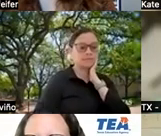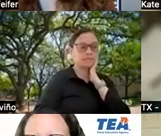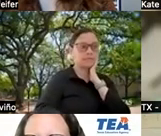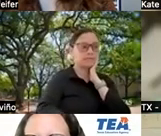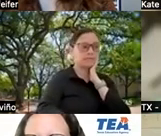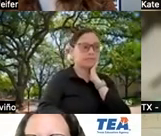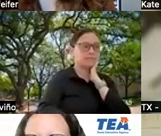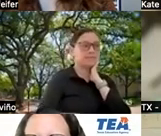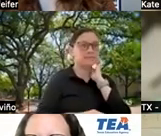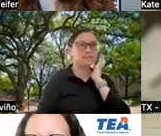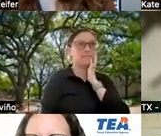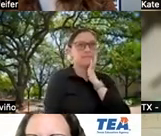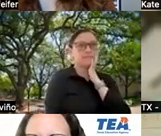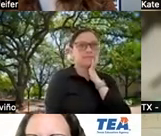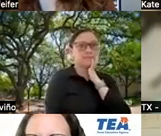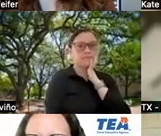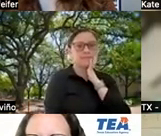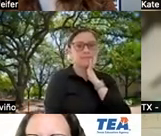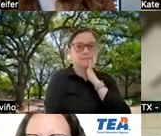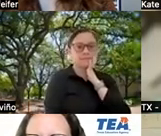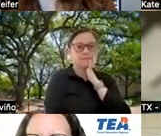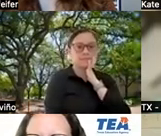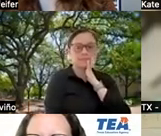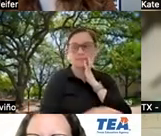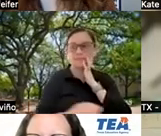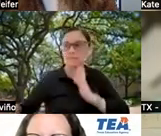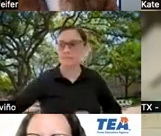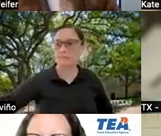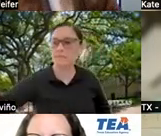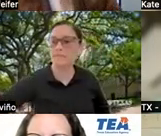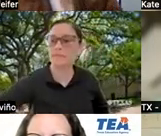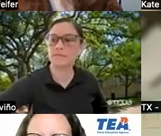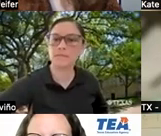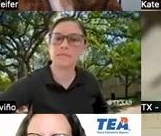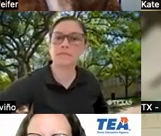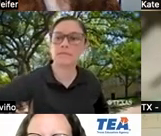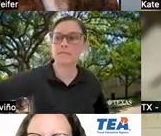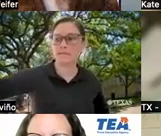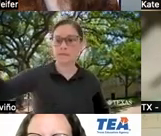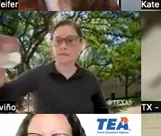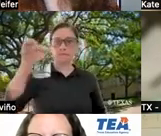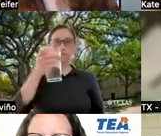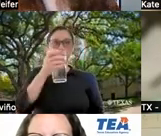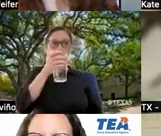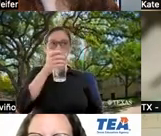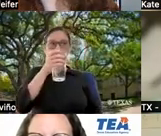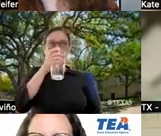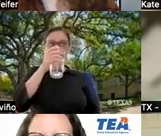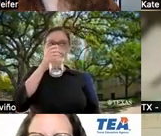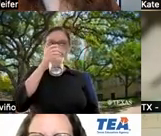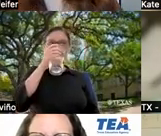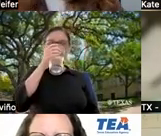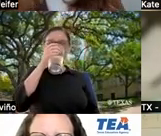was awarded $60 million per year for a three-year PDG grant for early childhood system